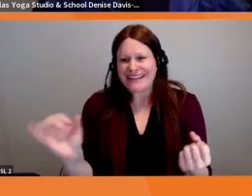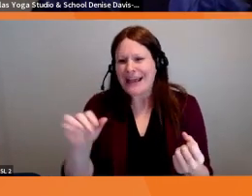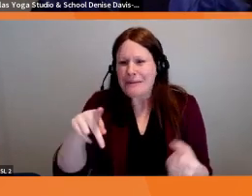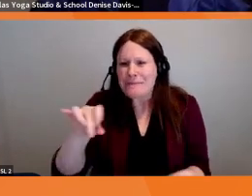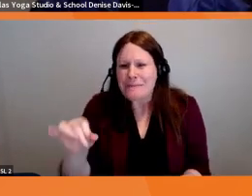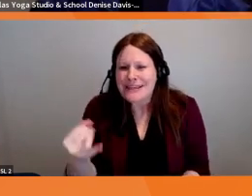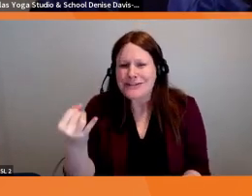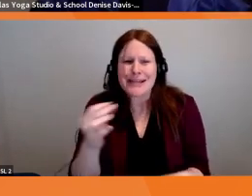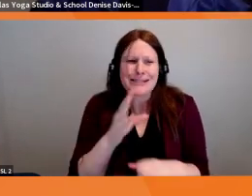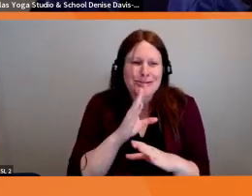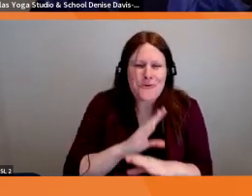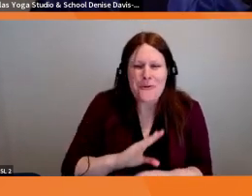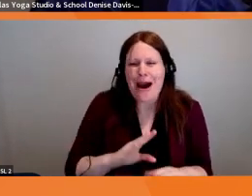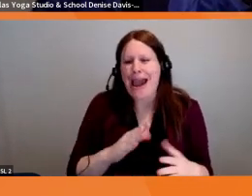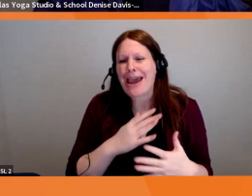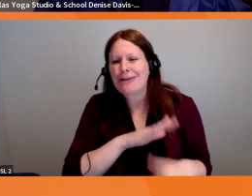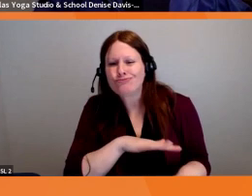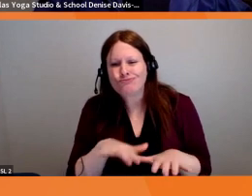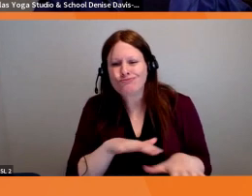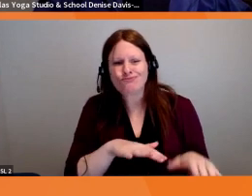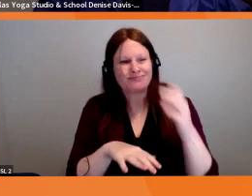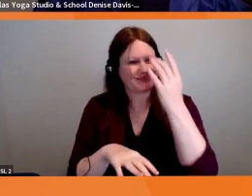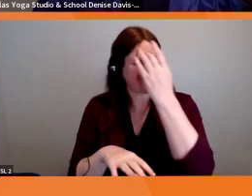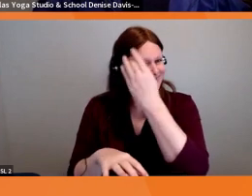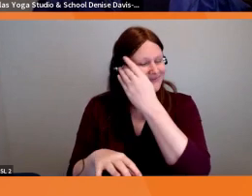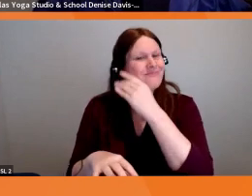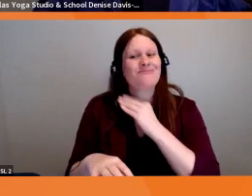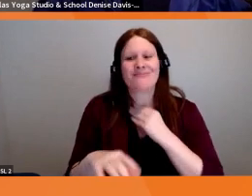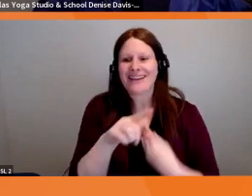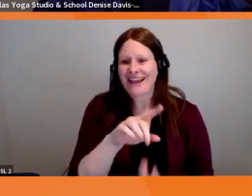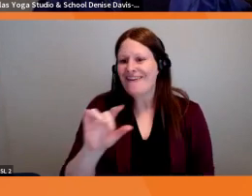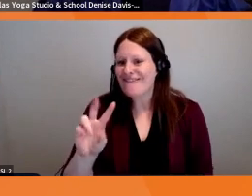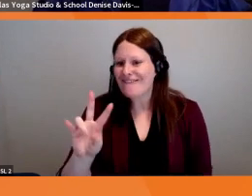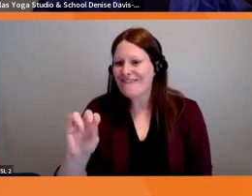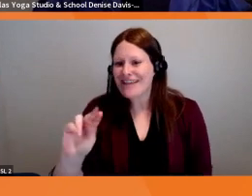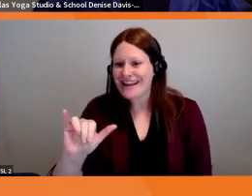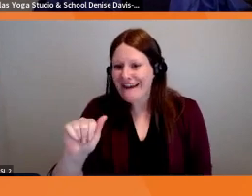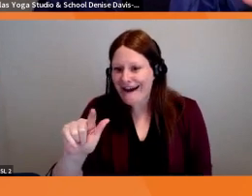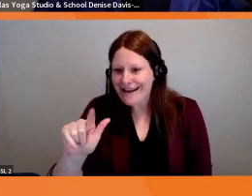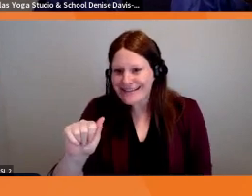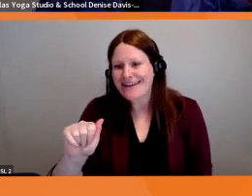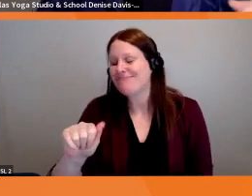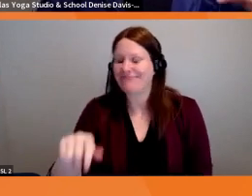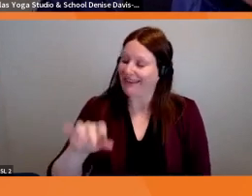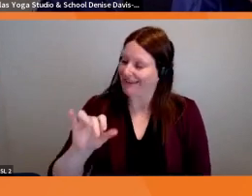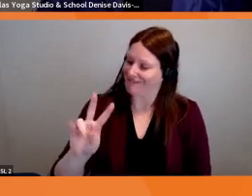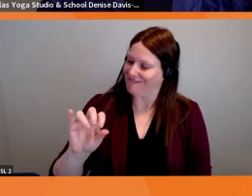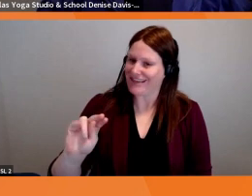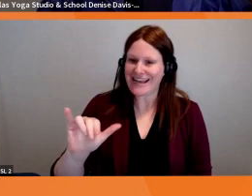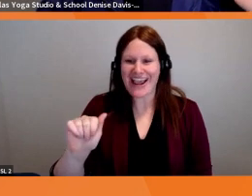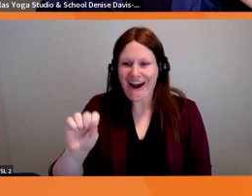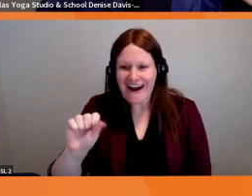those friends out there who like it hot and sweaty, vinyasa yoga is gonna be a challenging style of yoga. You can run, you can bike, you